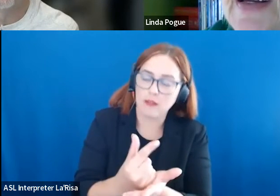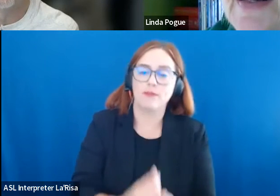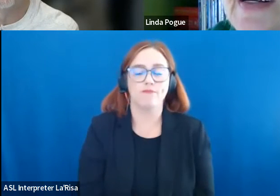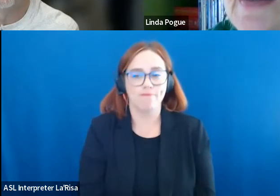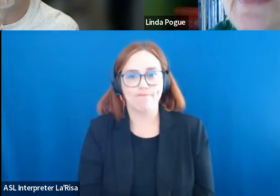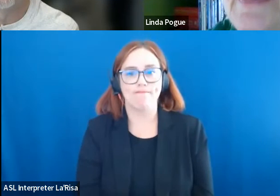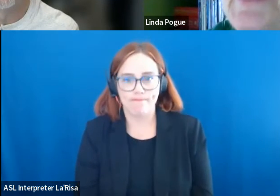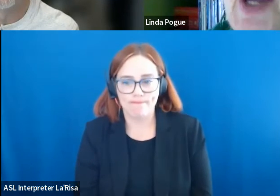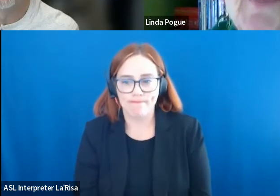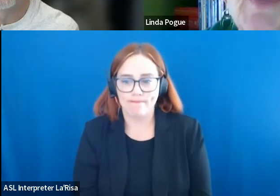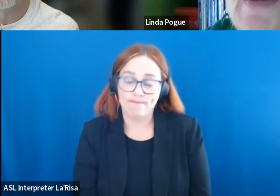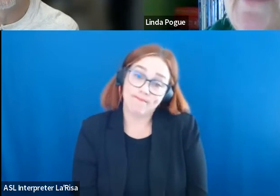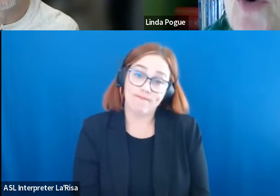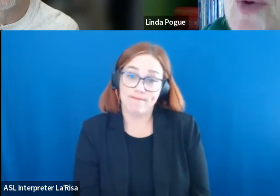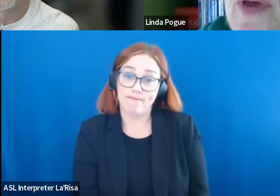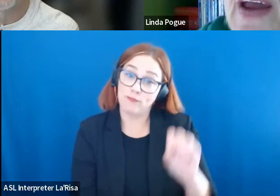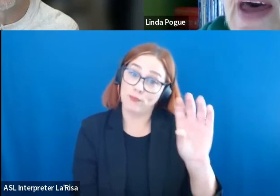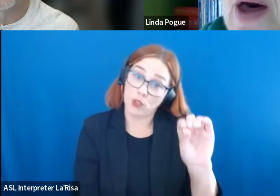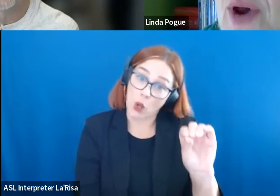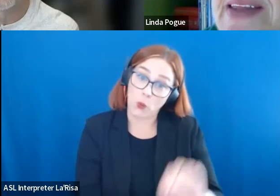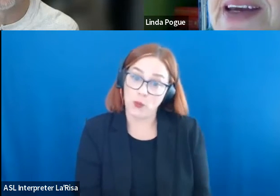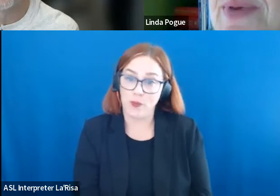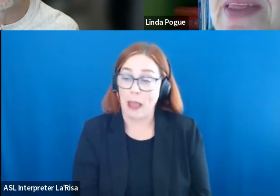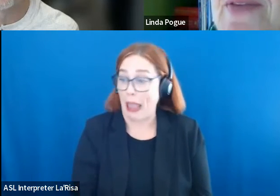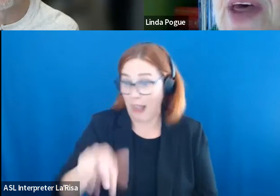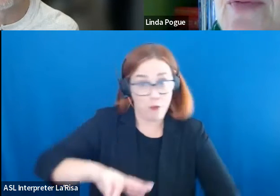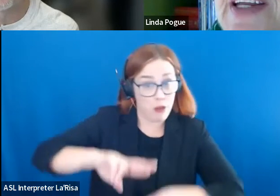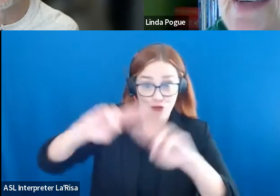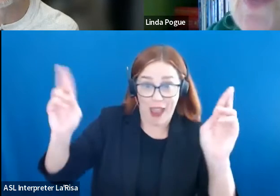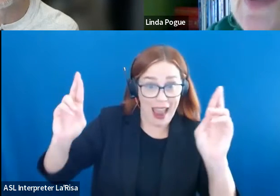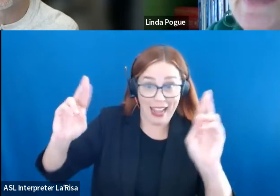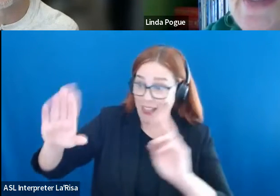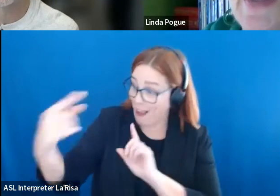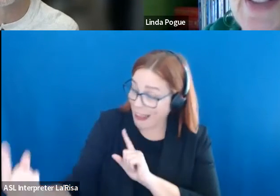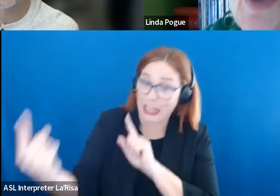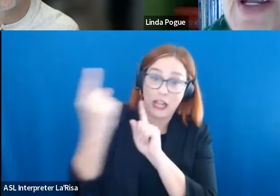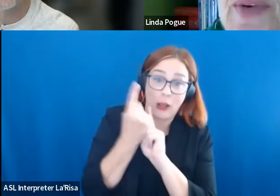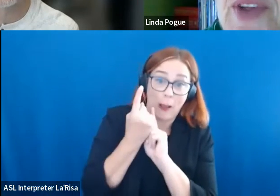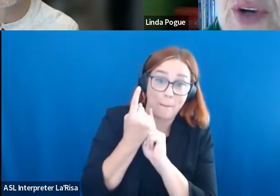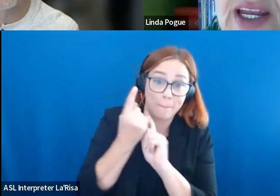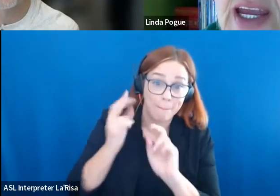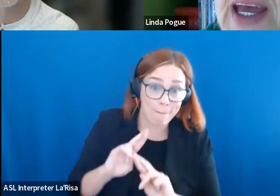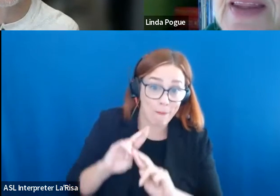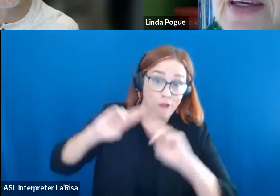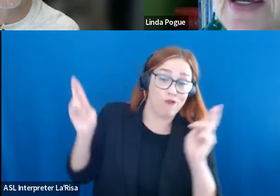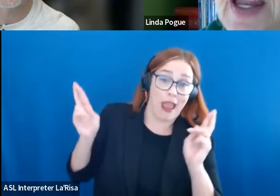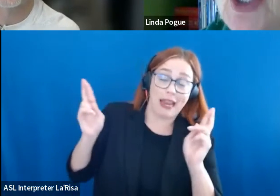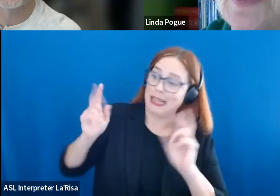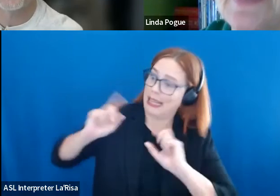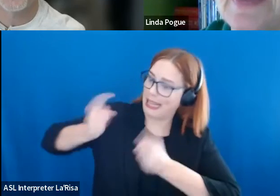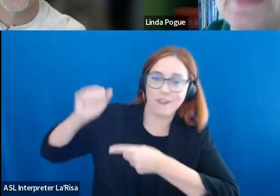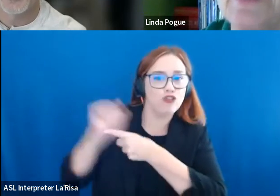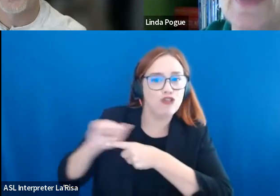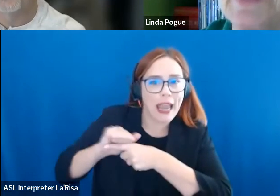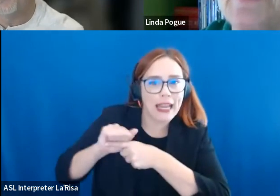So you have to be ready for them when they come, right? They're ready to volunteer. You're ready with the training and the